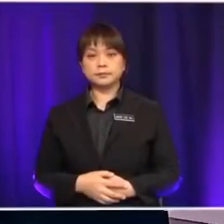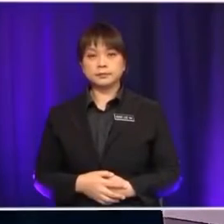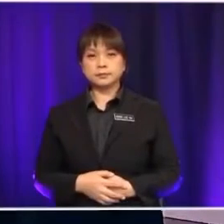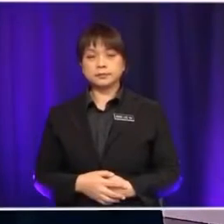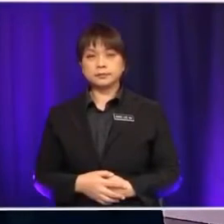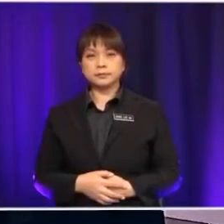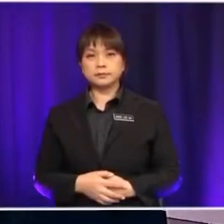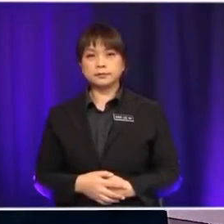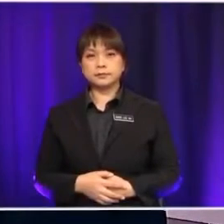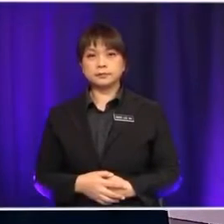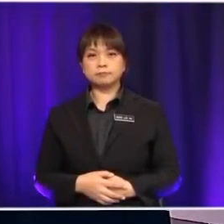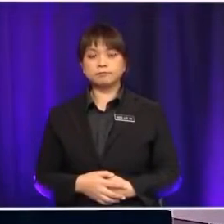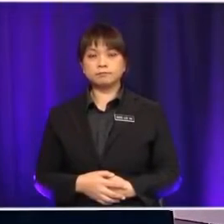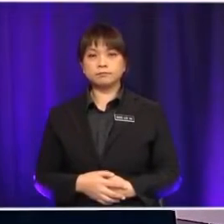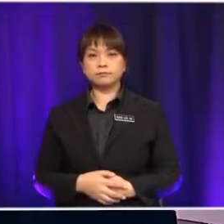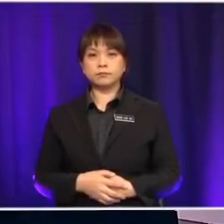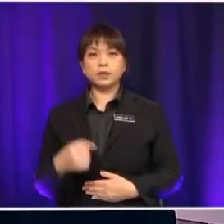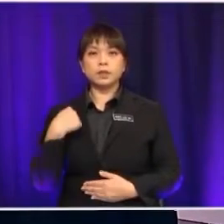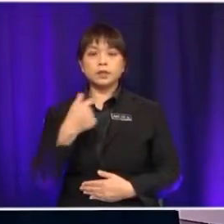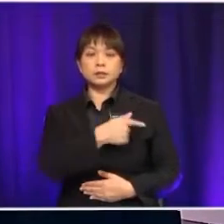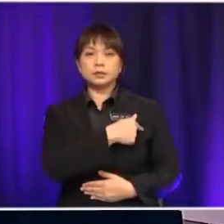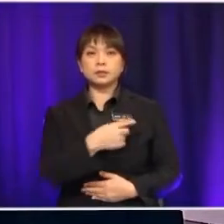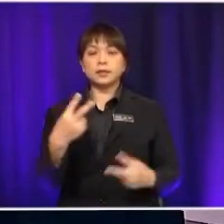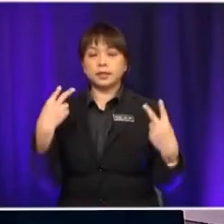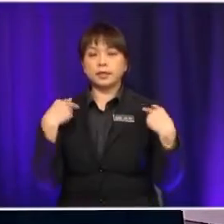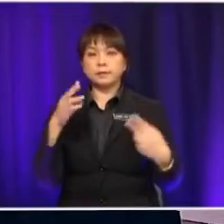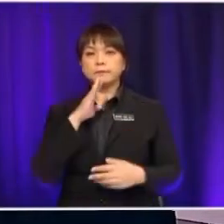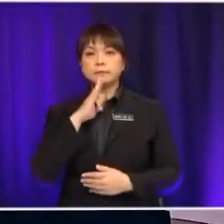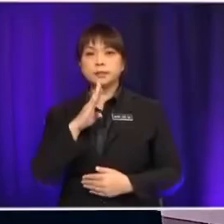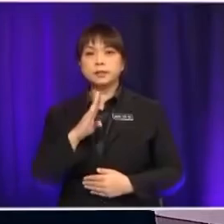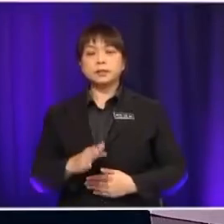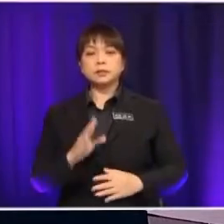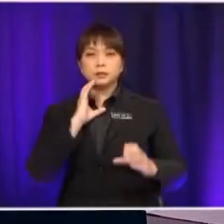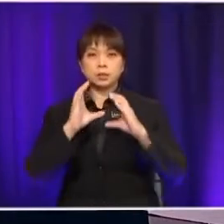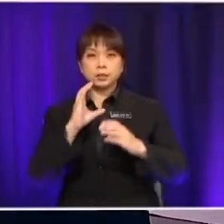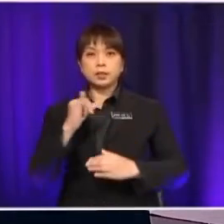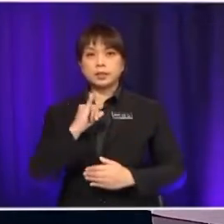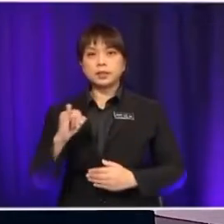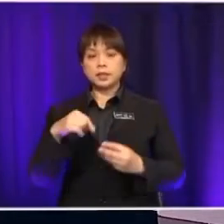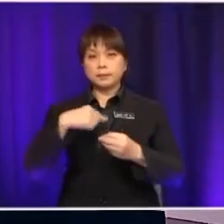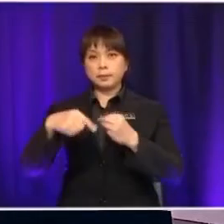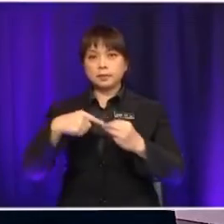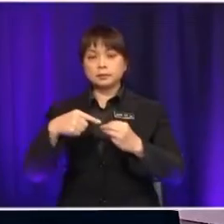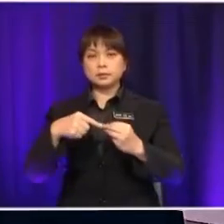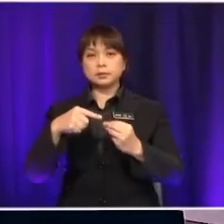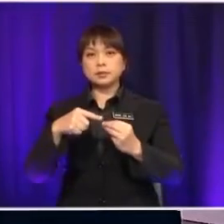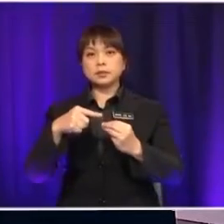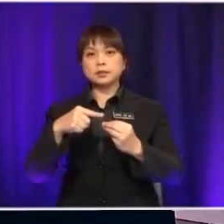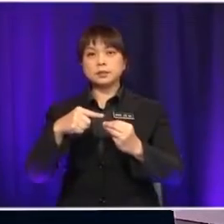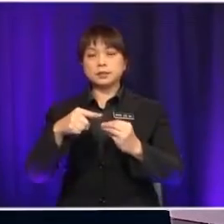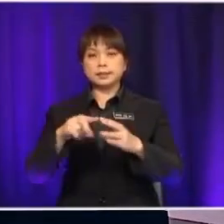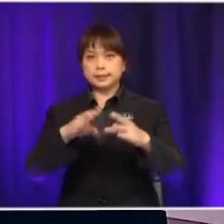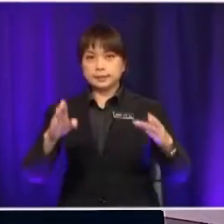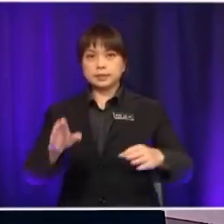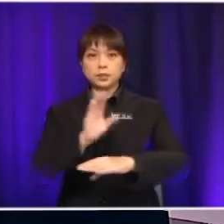now basically we have been talking about the differences between desktop computer and a laptop, and we